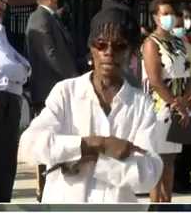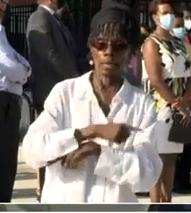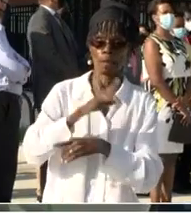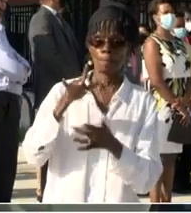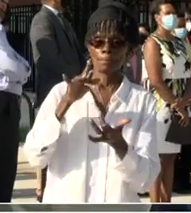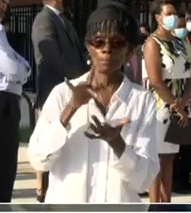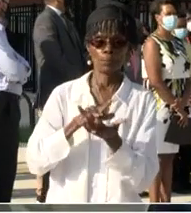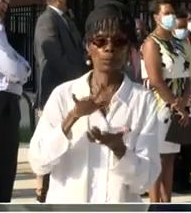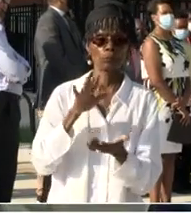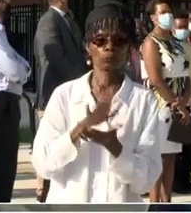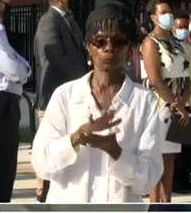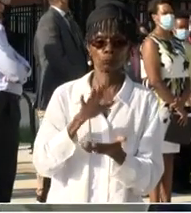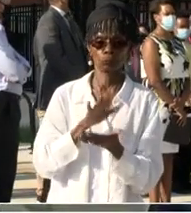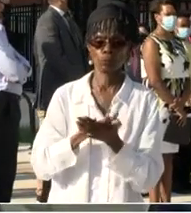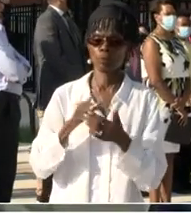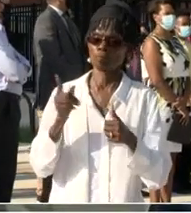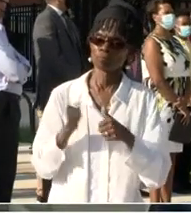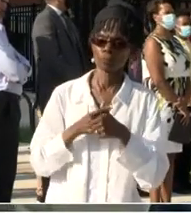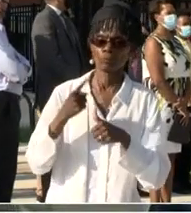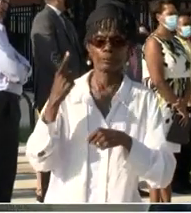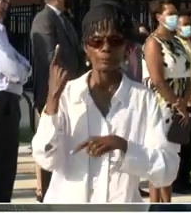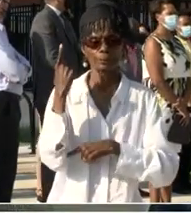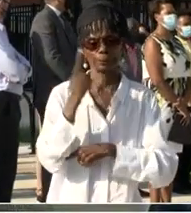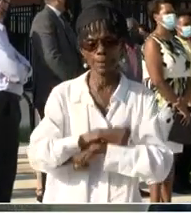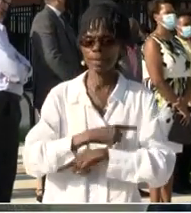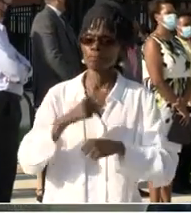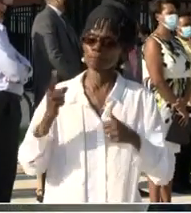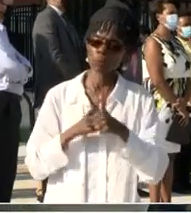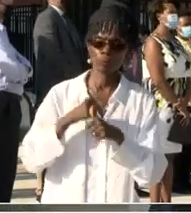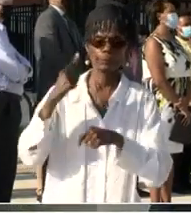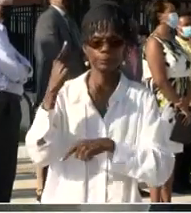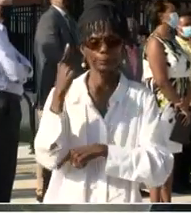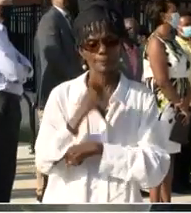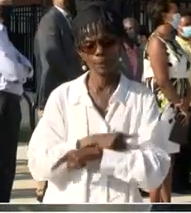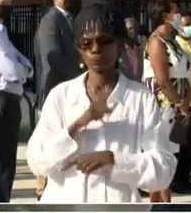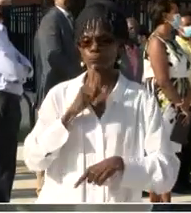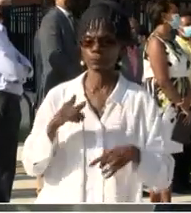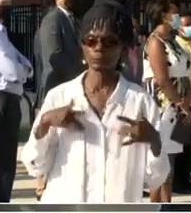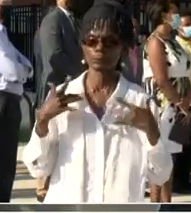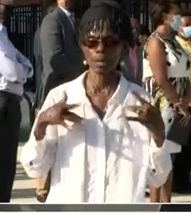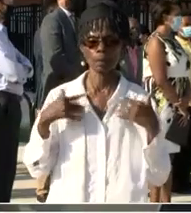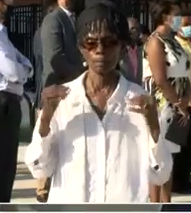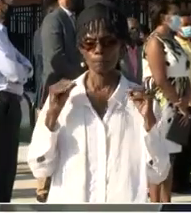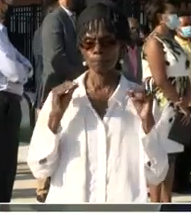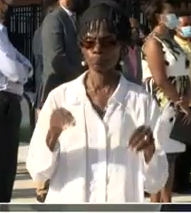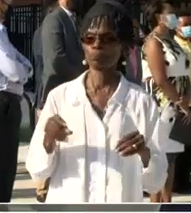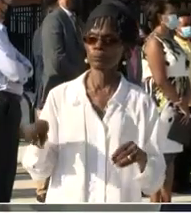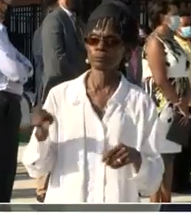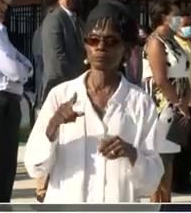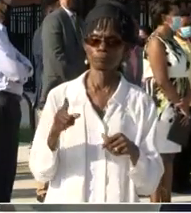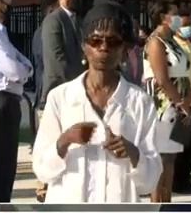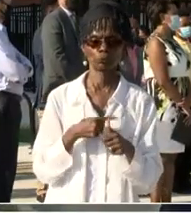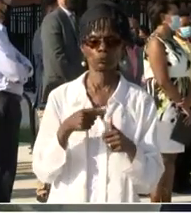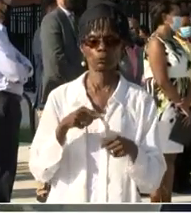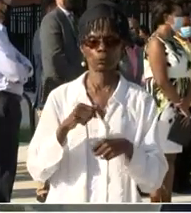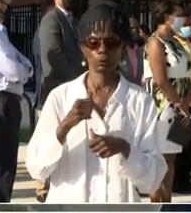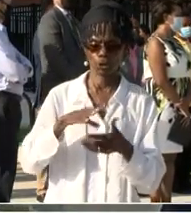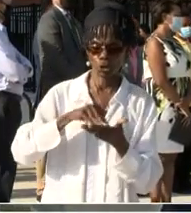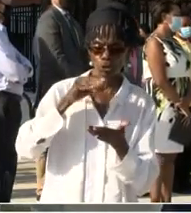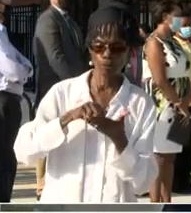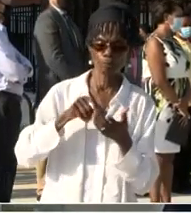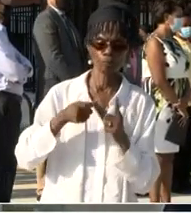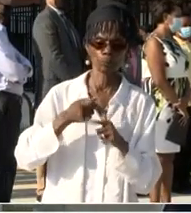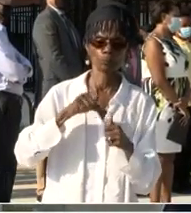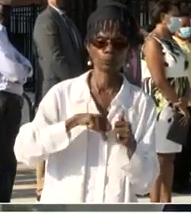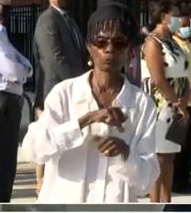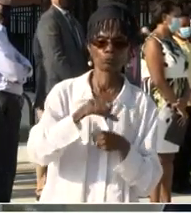that first day. We are excited to have the opportunity to teach you this year, to learn from you as well, and to empower you to become the